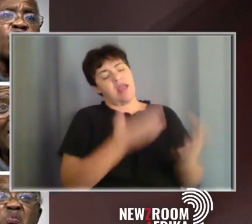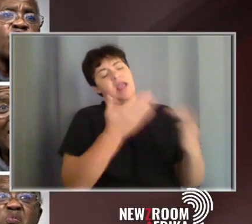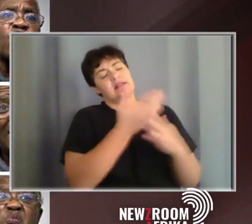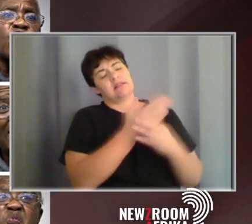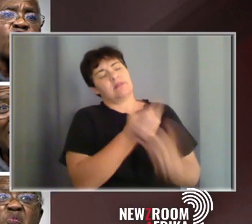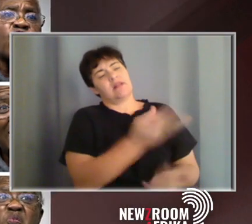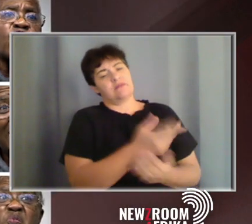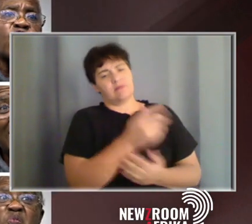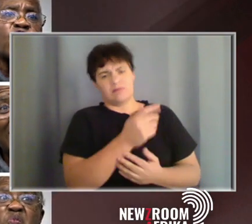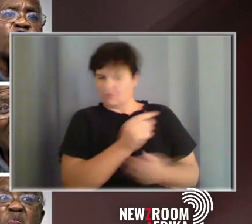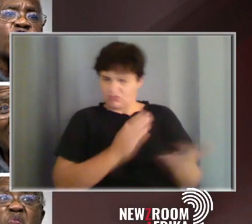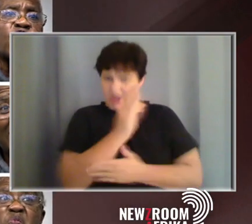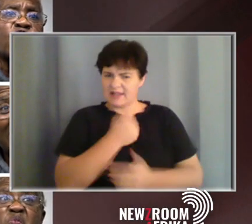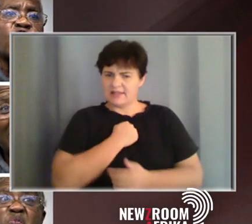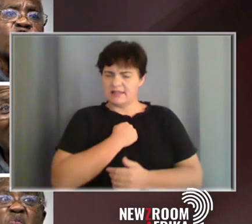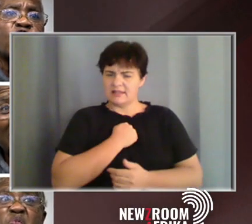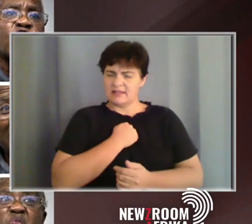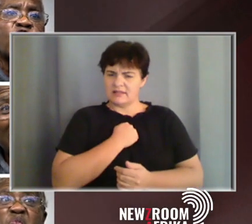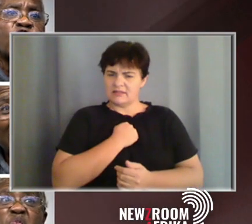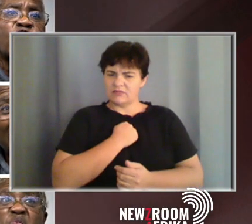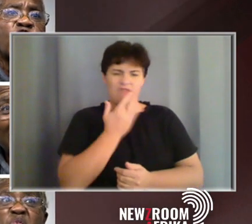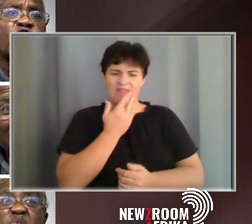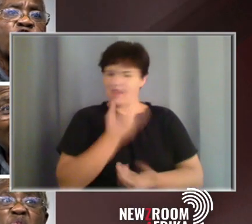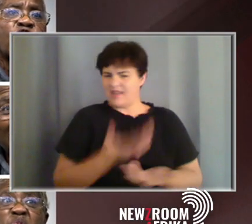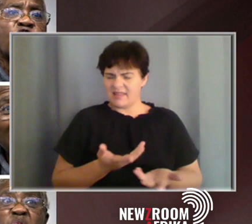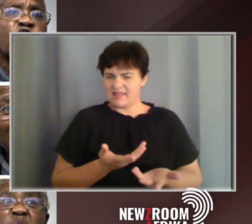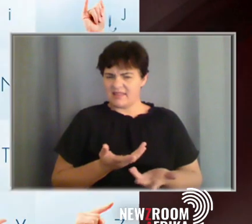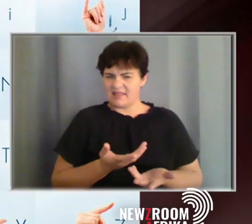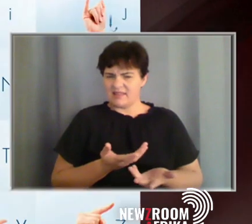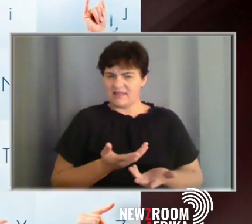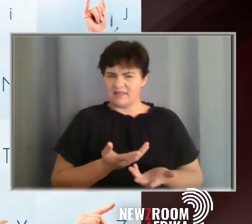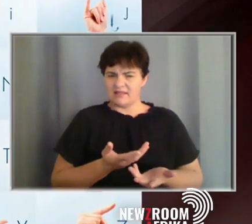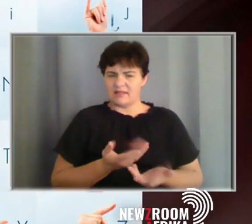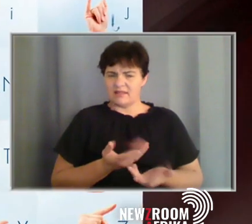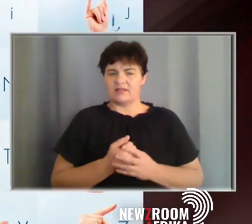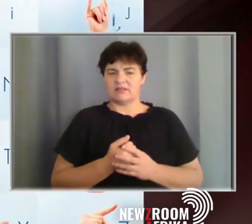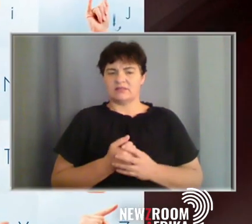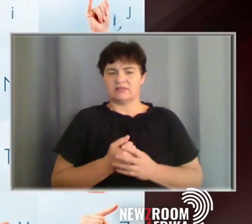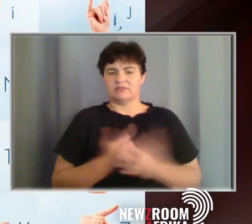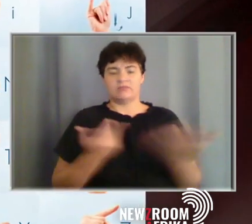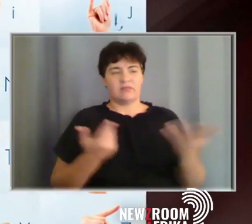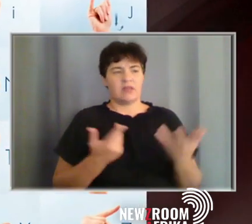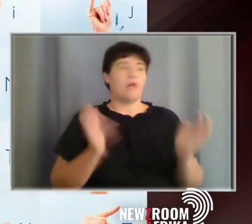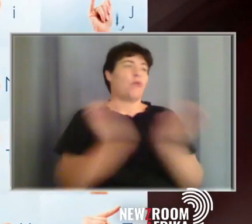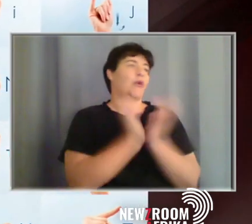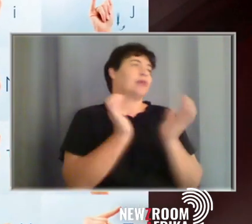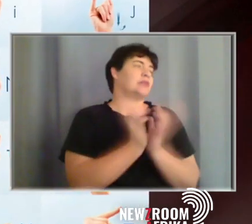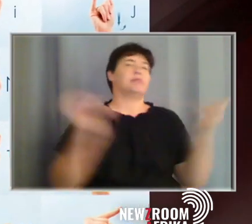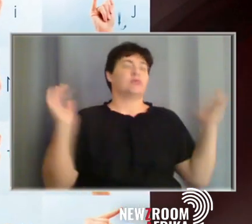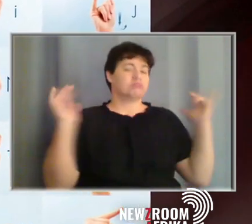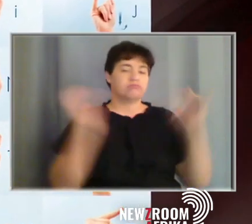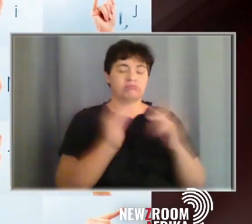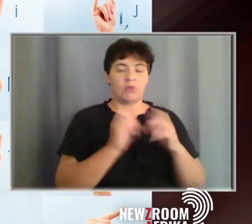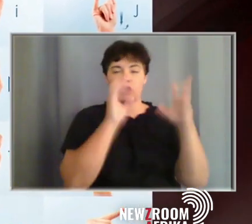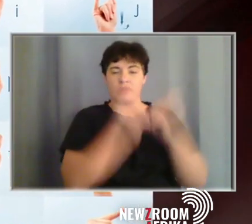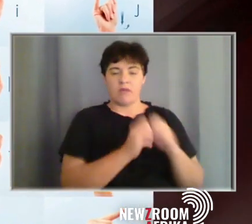right. It's like I'm saying, there's no way that there is a workshop on